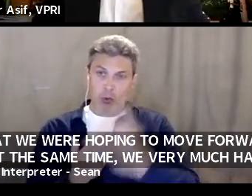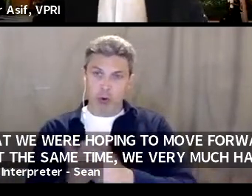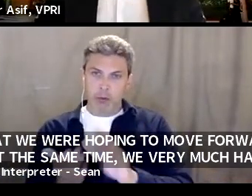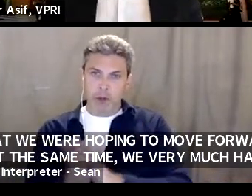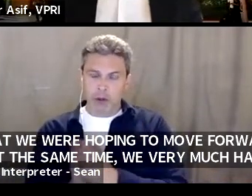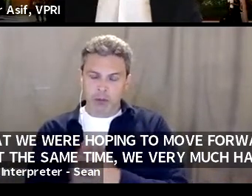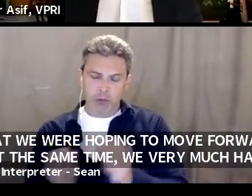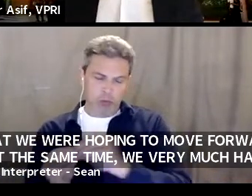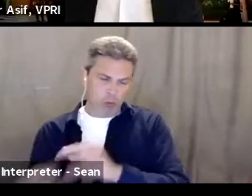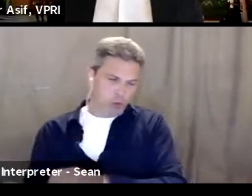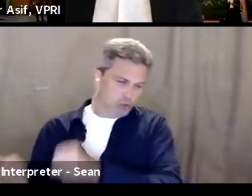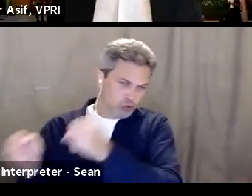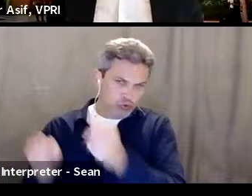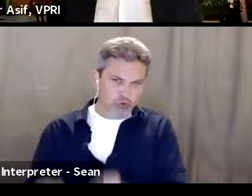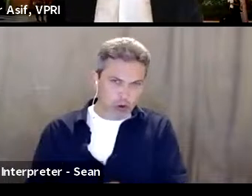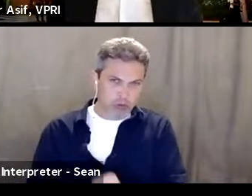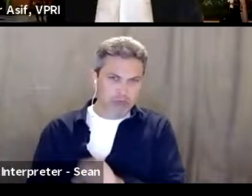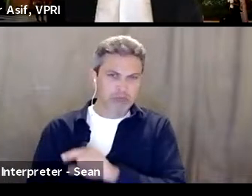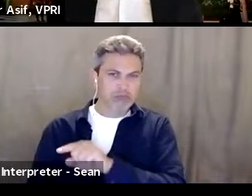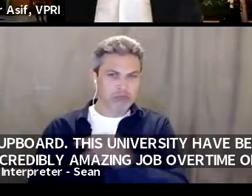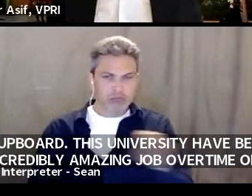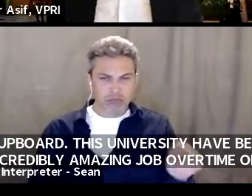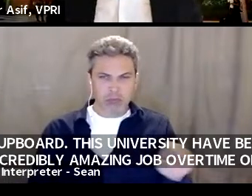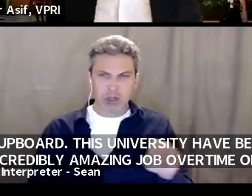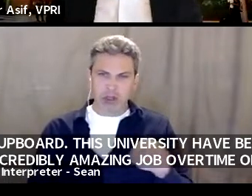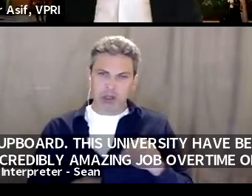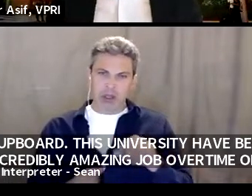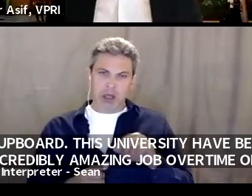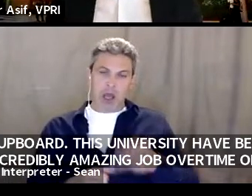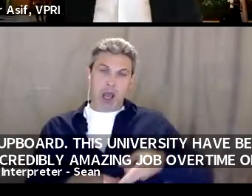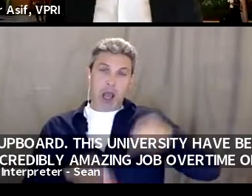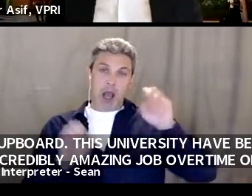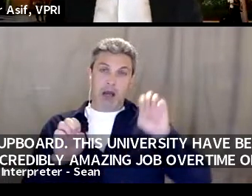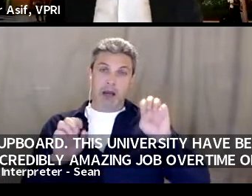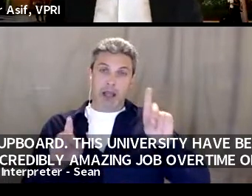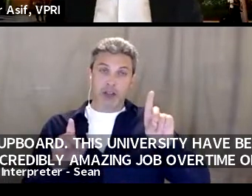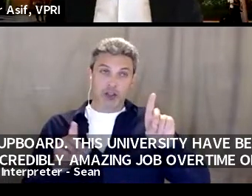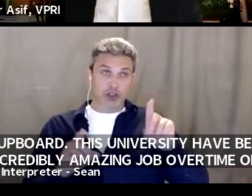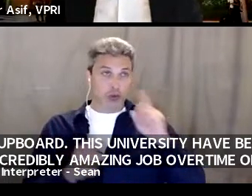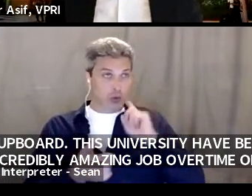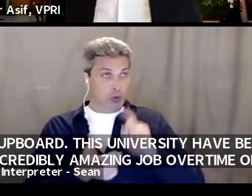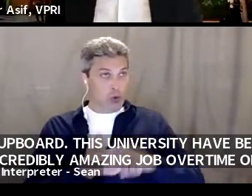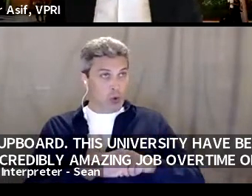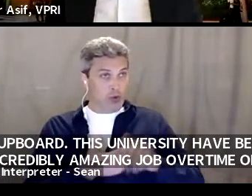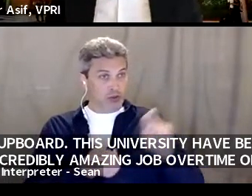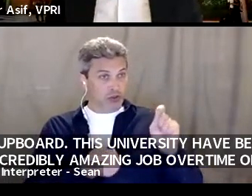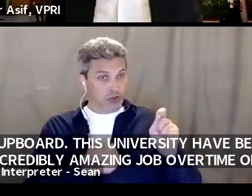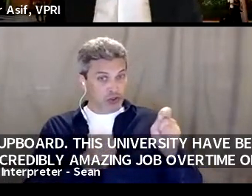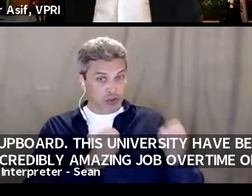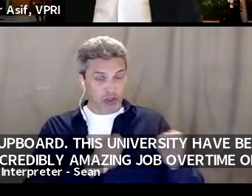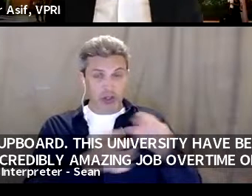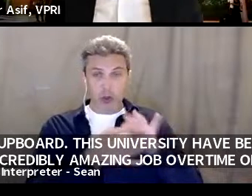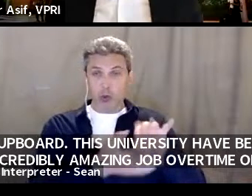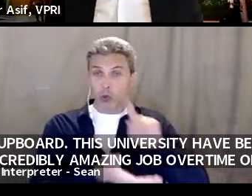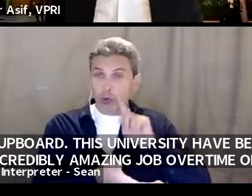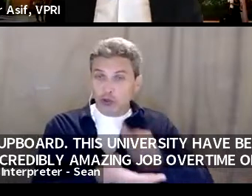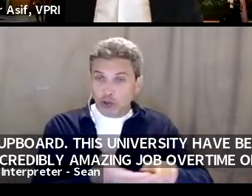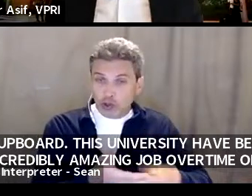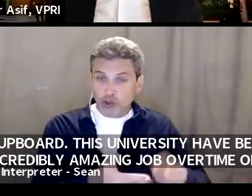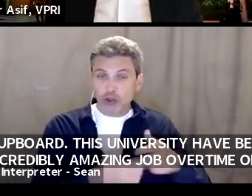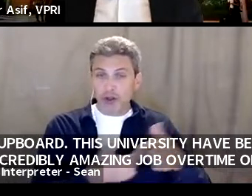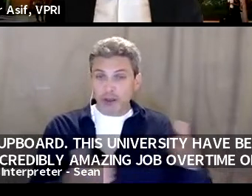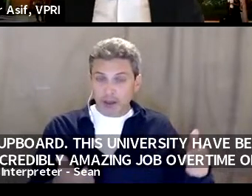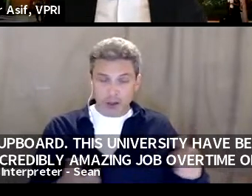looking for the way in which higher education is evolving on our research activity, exciting